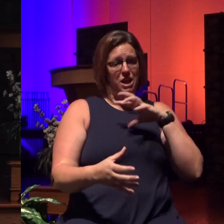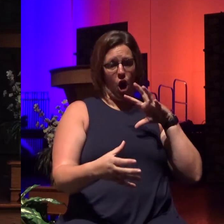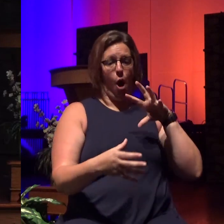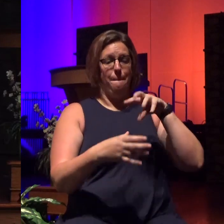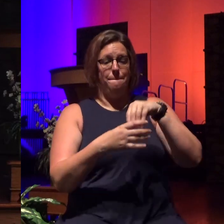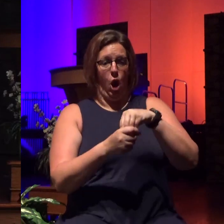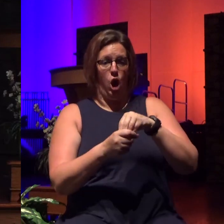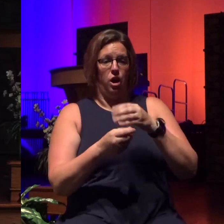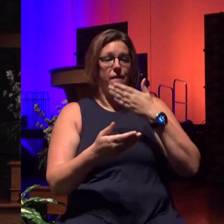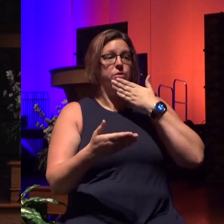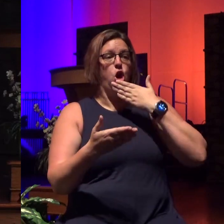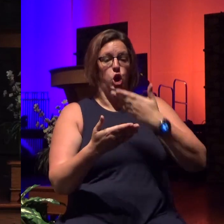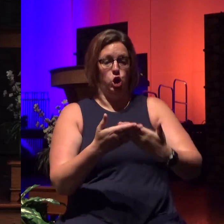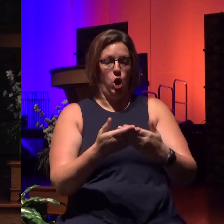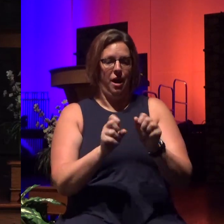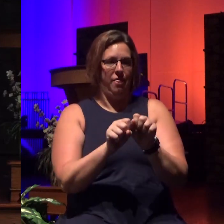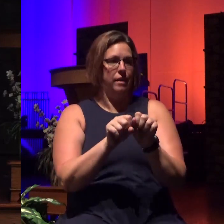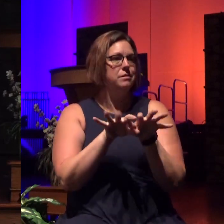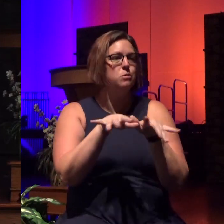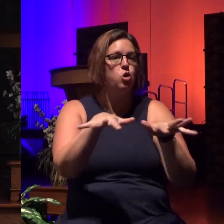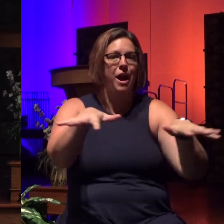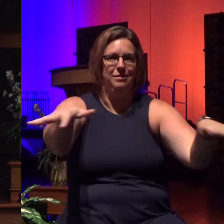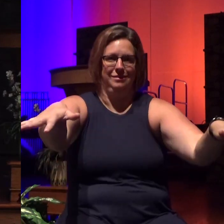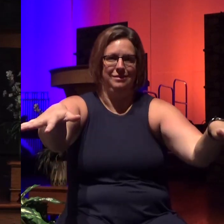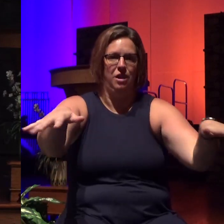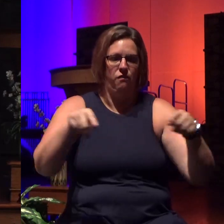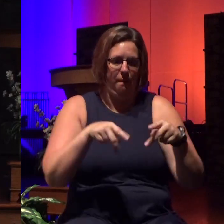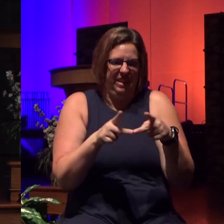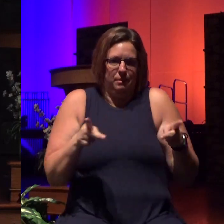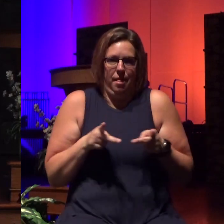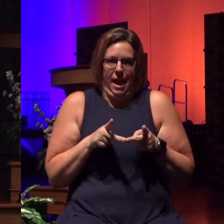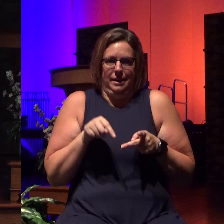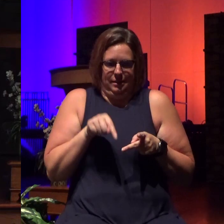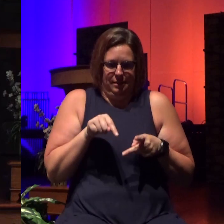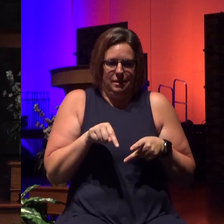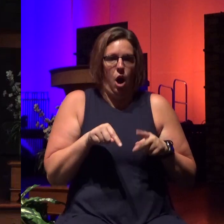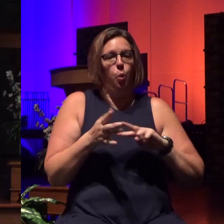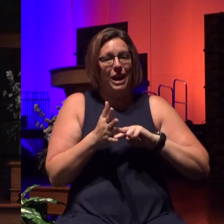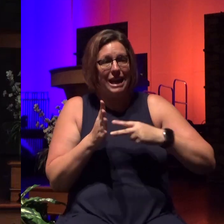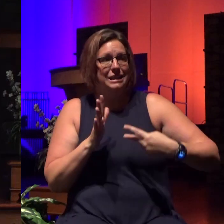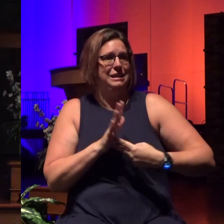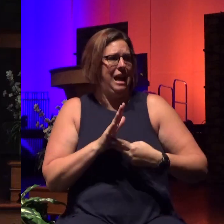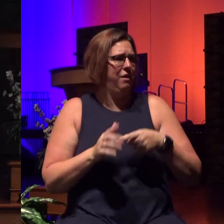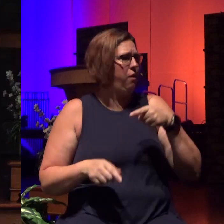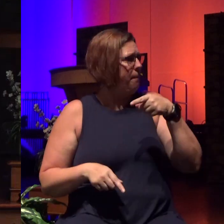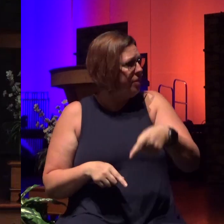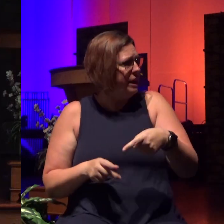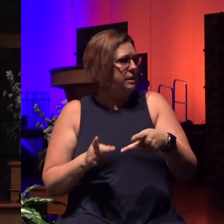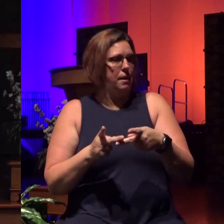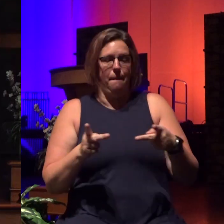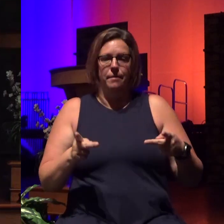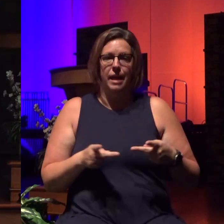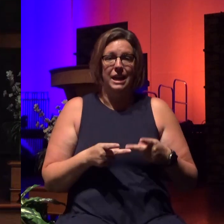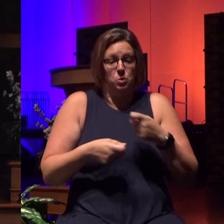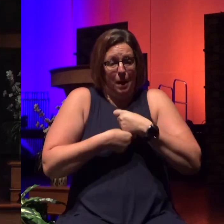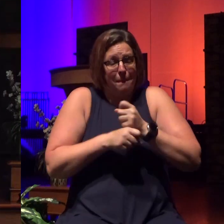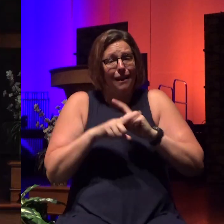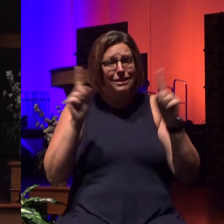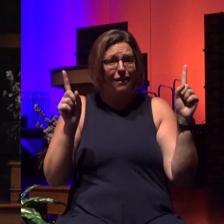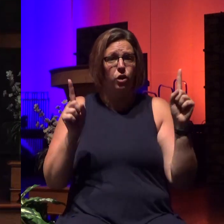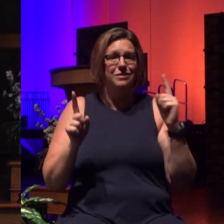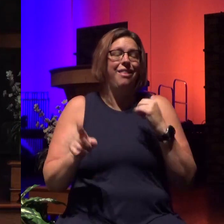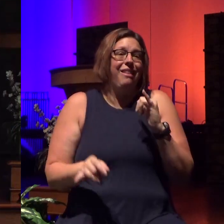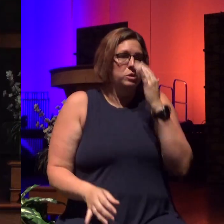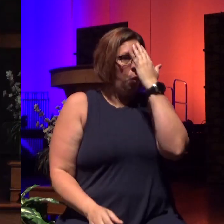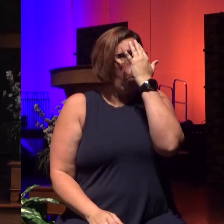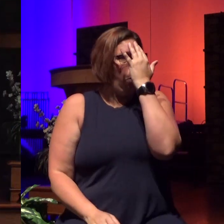out into the world from this place. And that we intend as a community to make a difference in the life of our community. That's